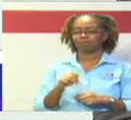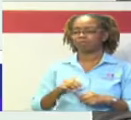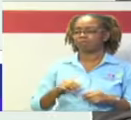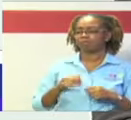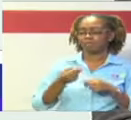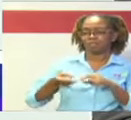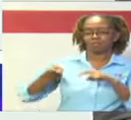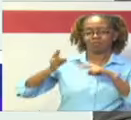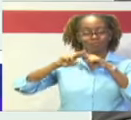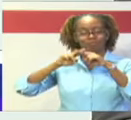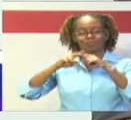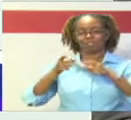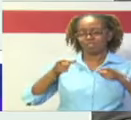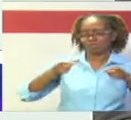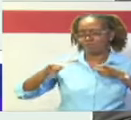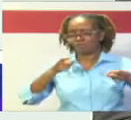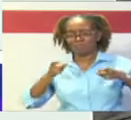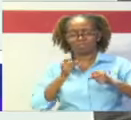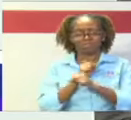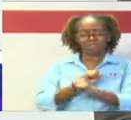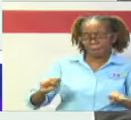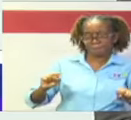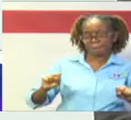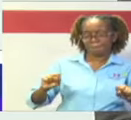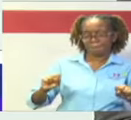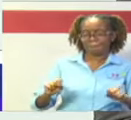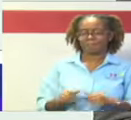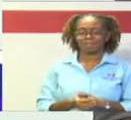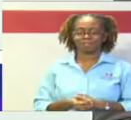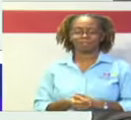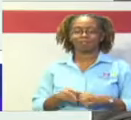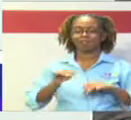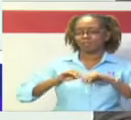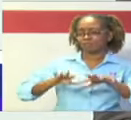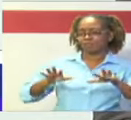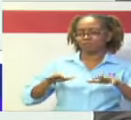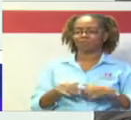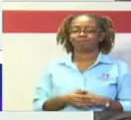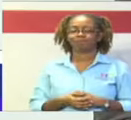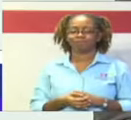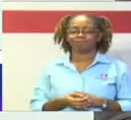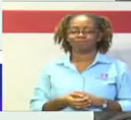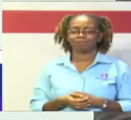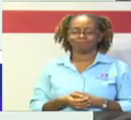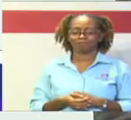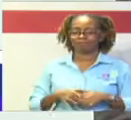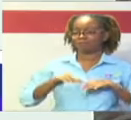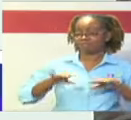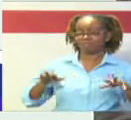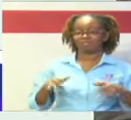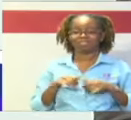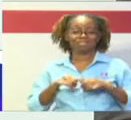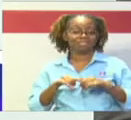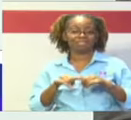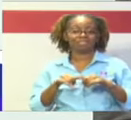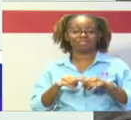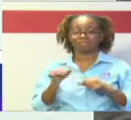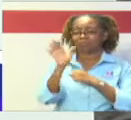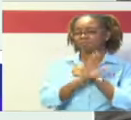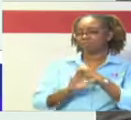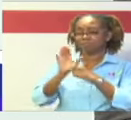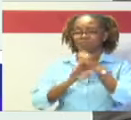virus. Vaccinations continue to be the world's response to health threats as vaccines protect against